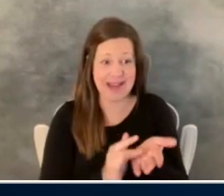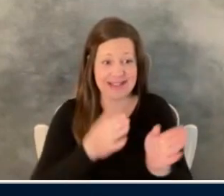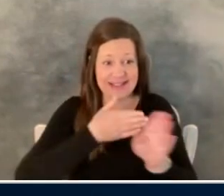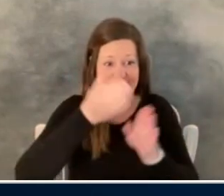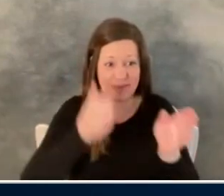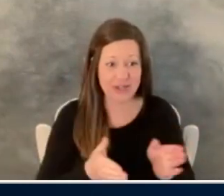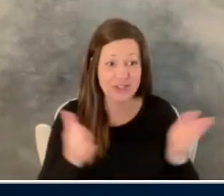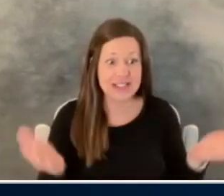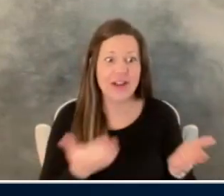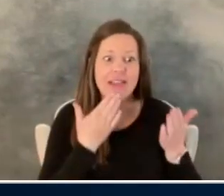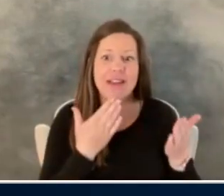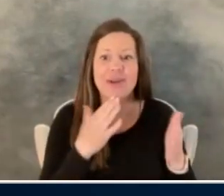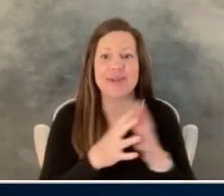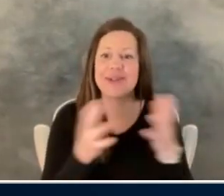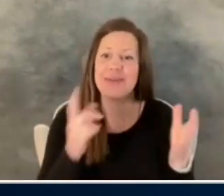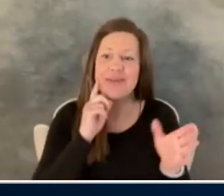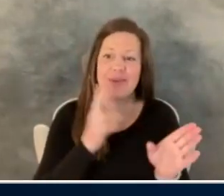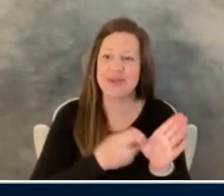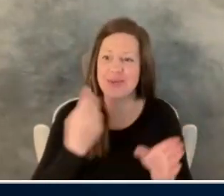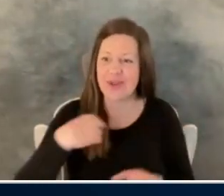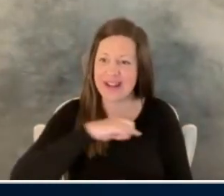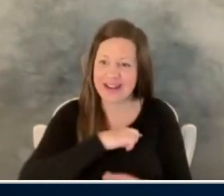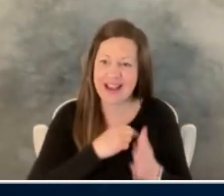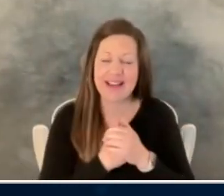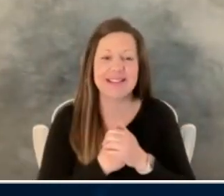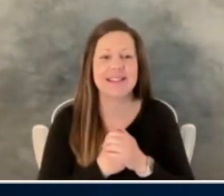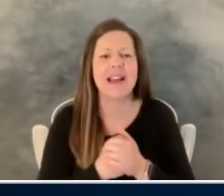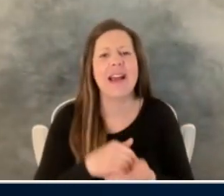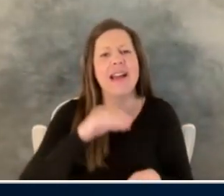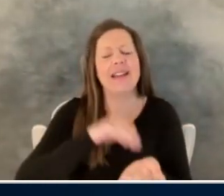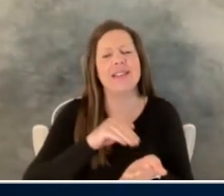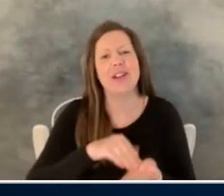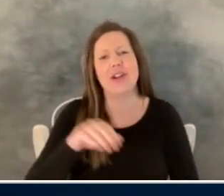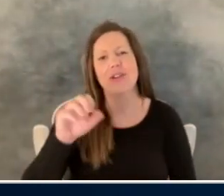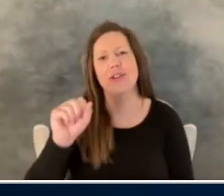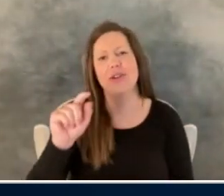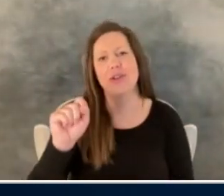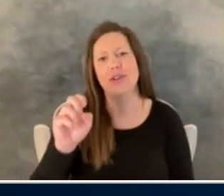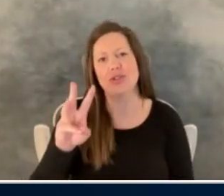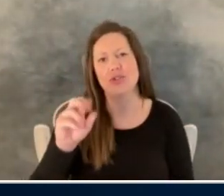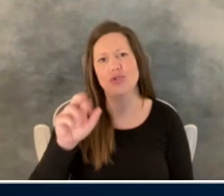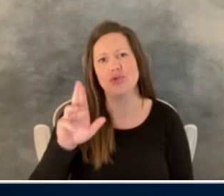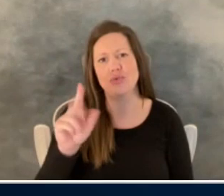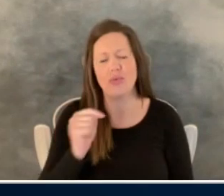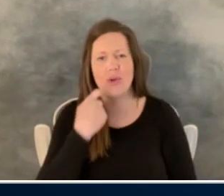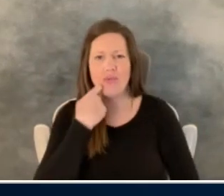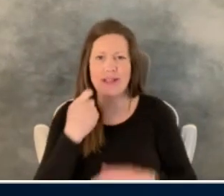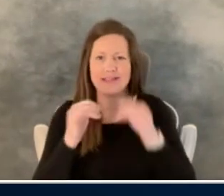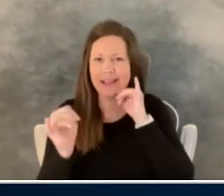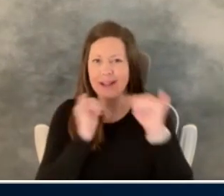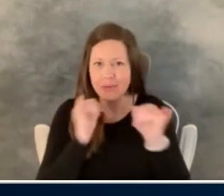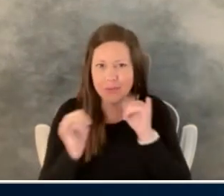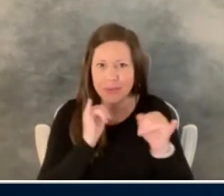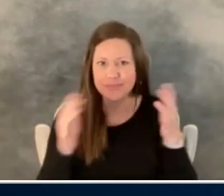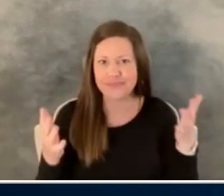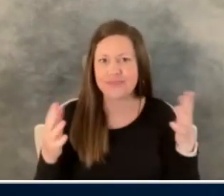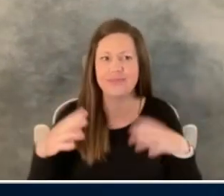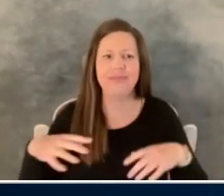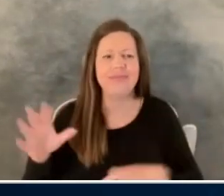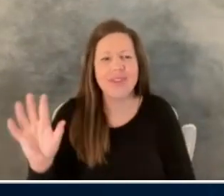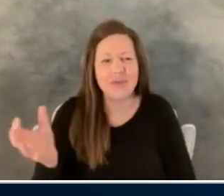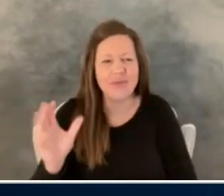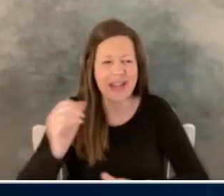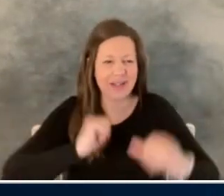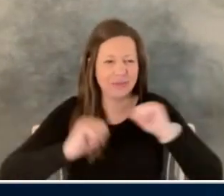much for joining us. Now, Dr. Stewart was recently interviewed on KMBZ's Dana and Parks. The radio show devoted a couple of